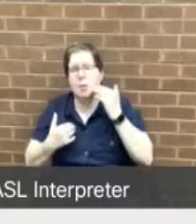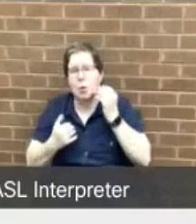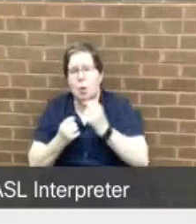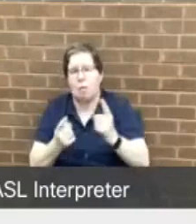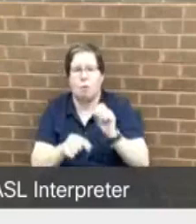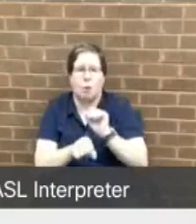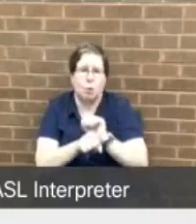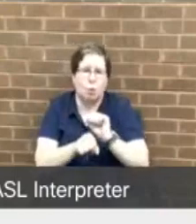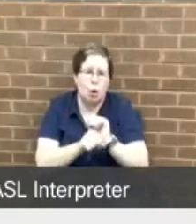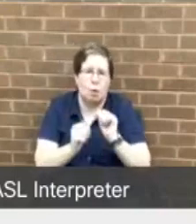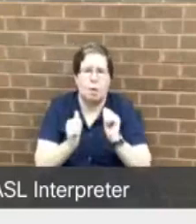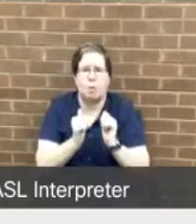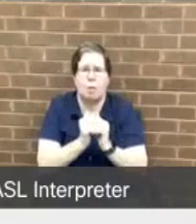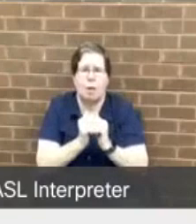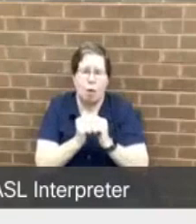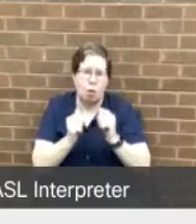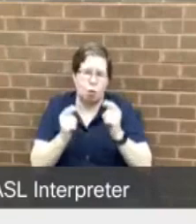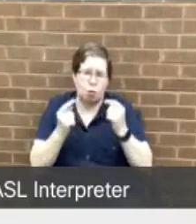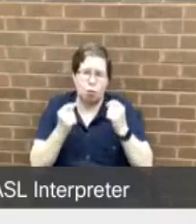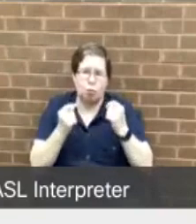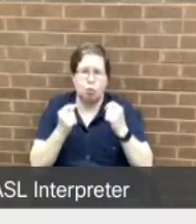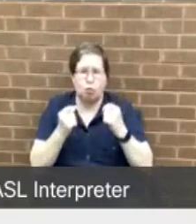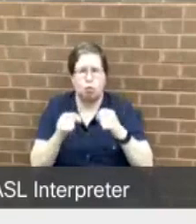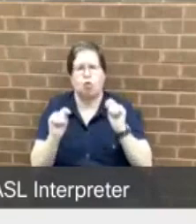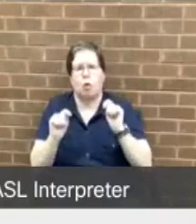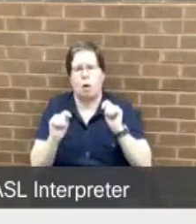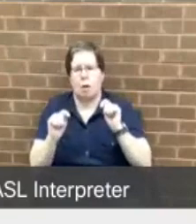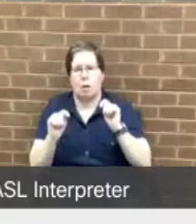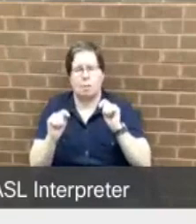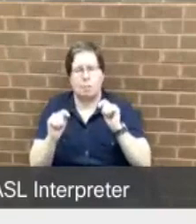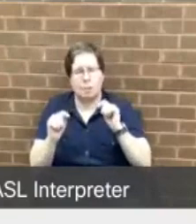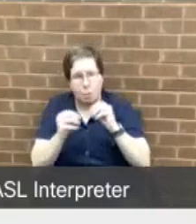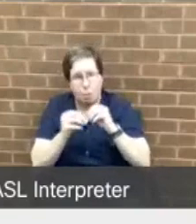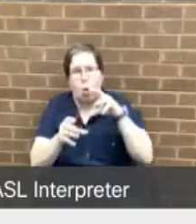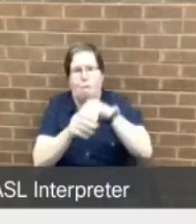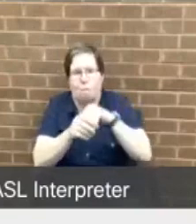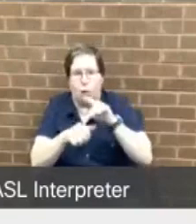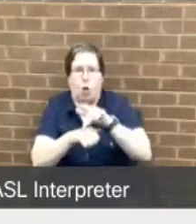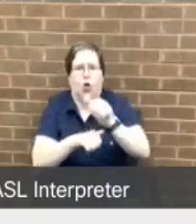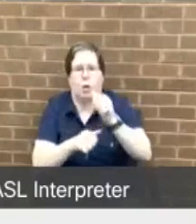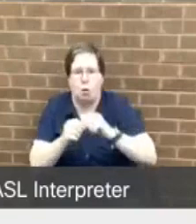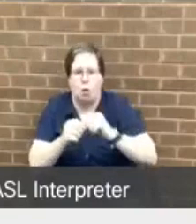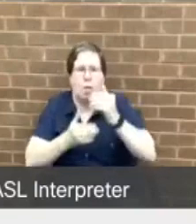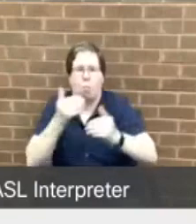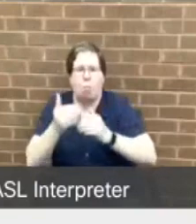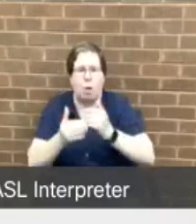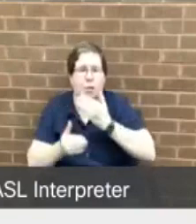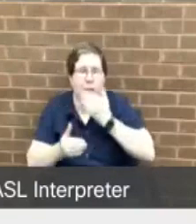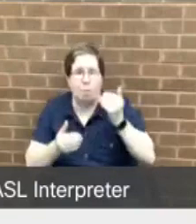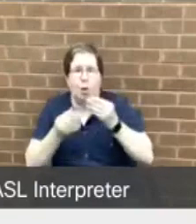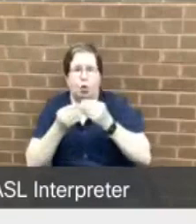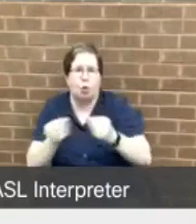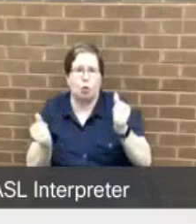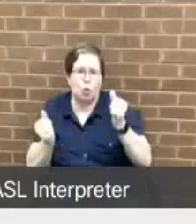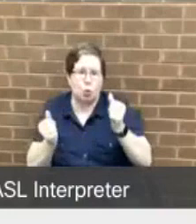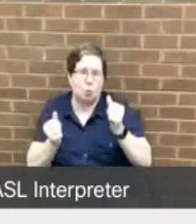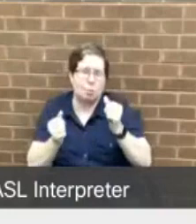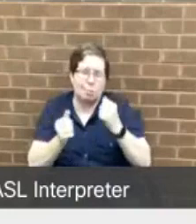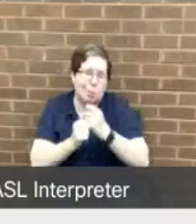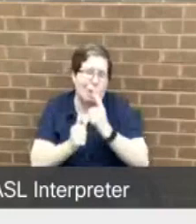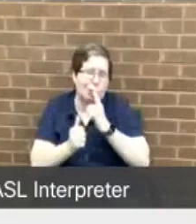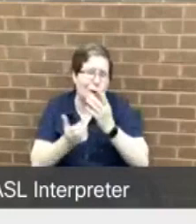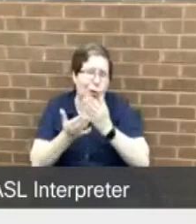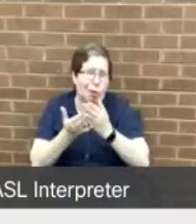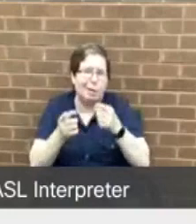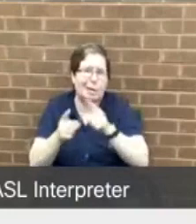together to try to, you know, get there earlier in the process so we can have better solutions and deliver it a little more easily. I don't